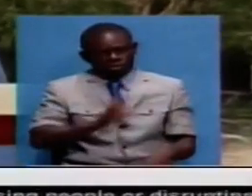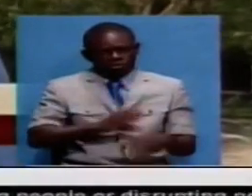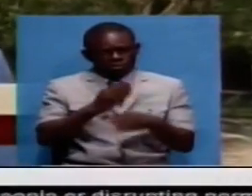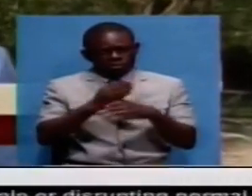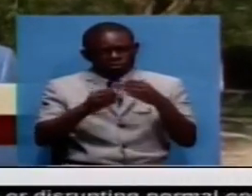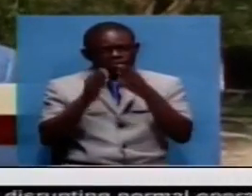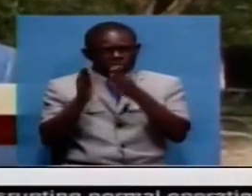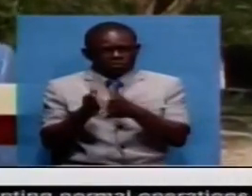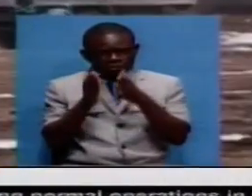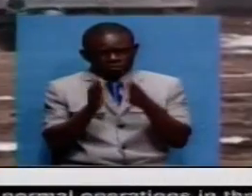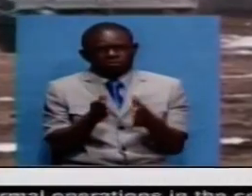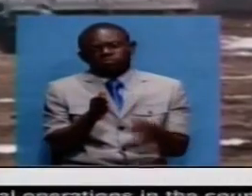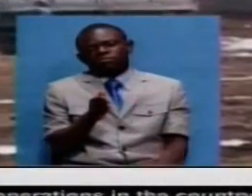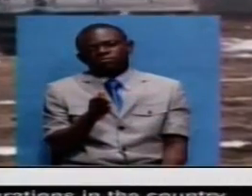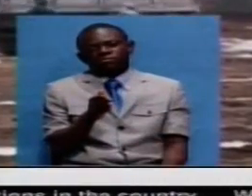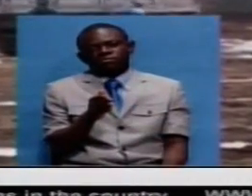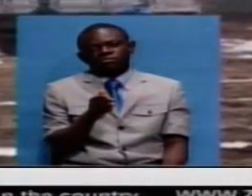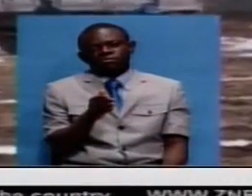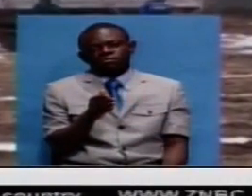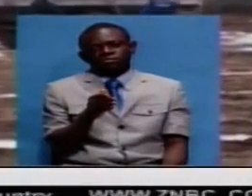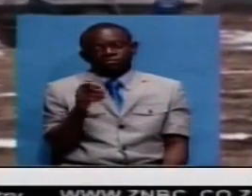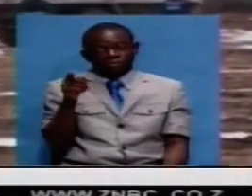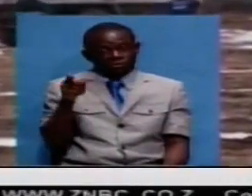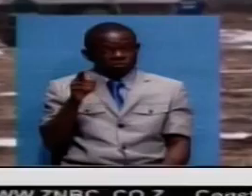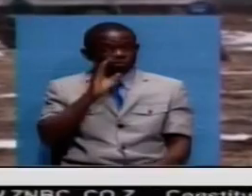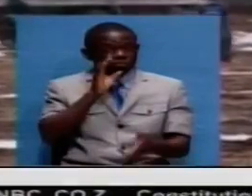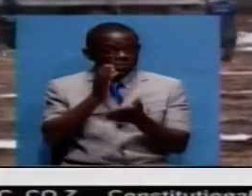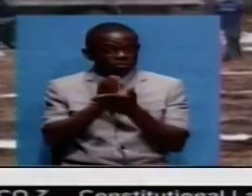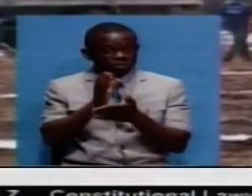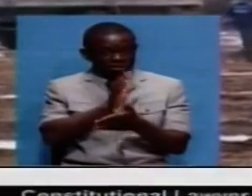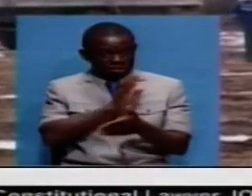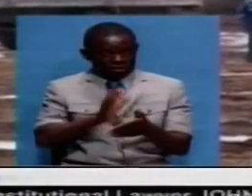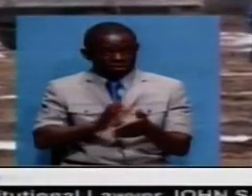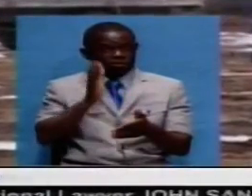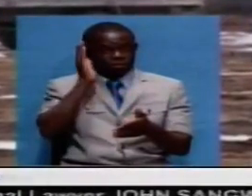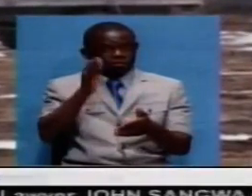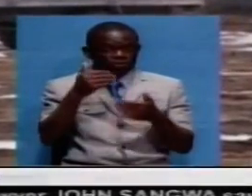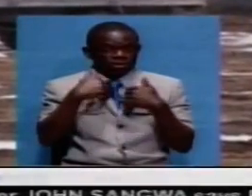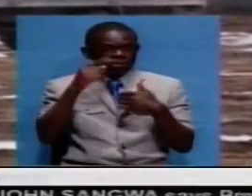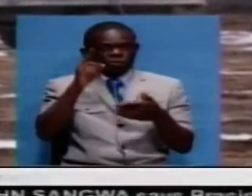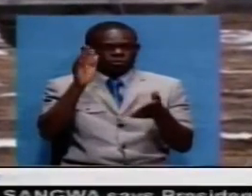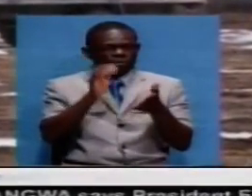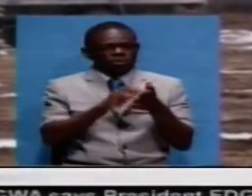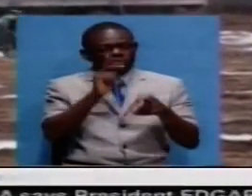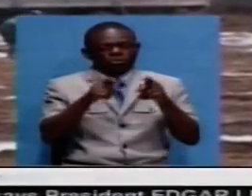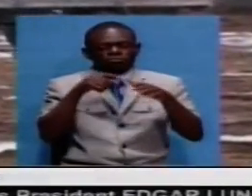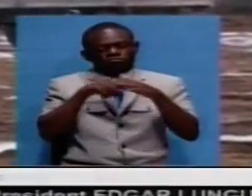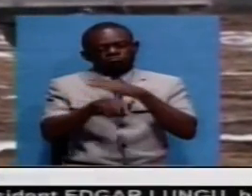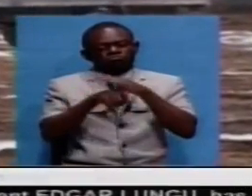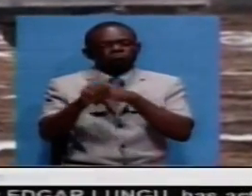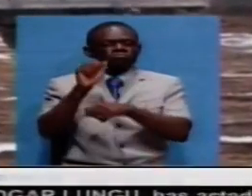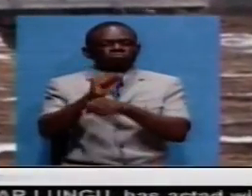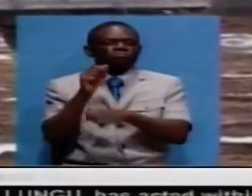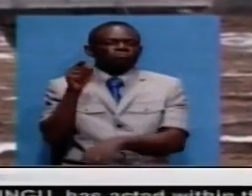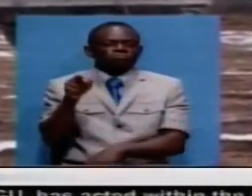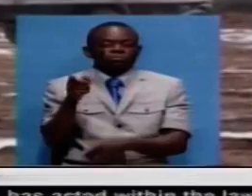20% subcontracting. The Ndola cement plant is expected to create over 1,000 jobs in the construction phase and 4,000 more